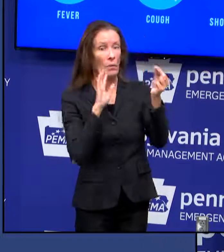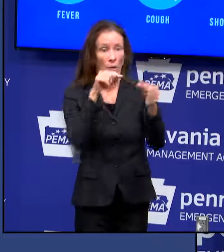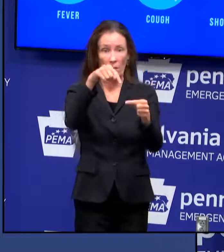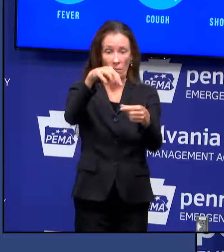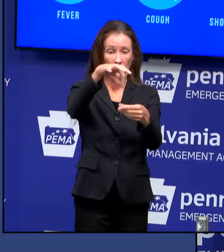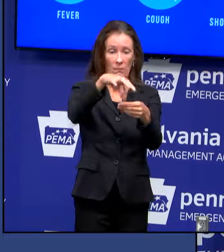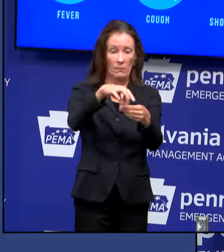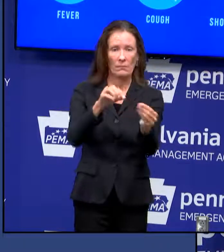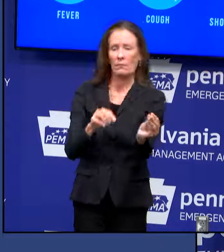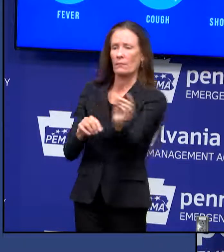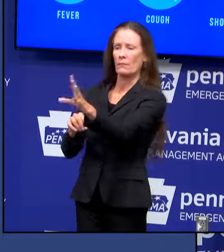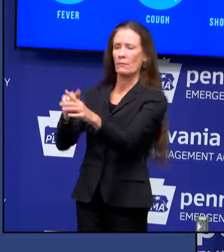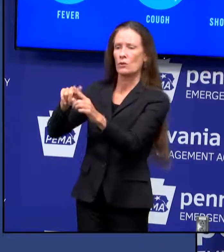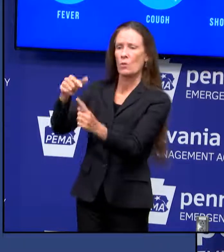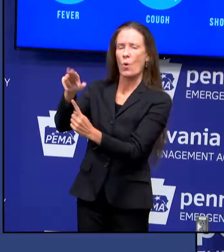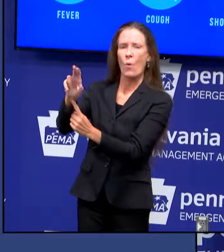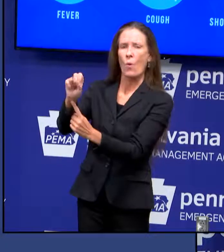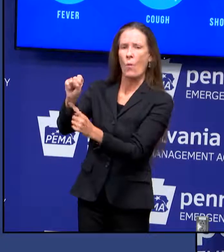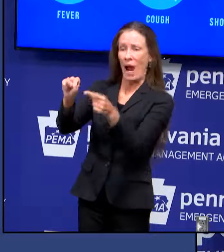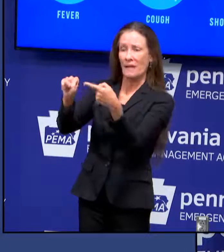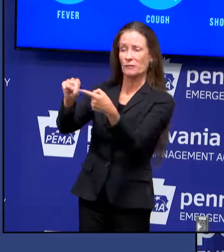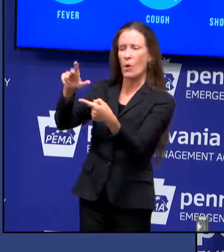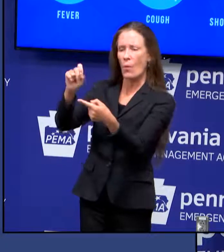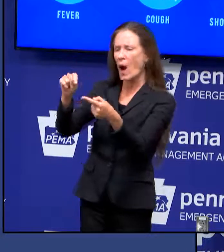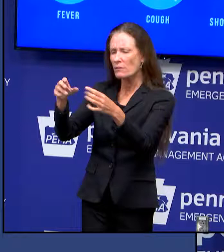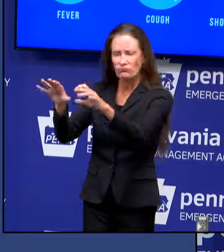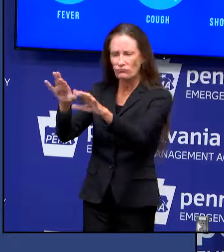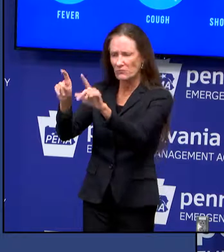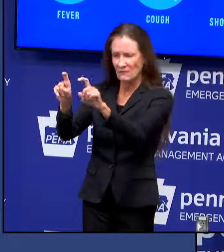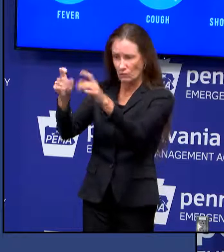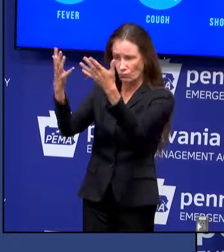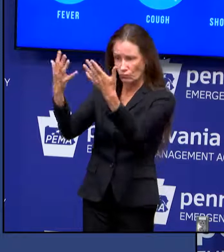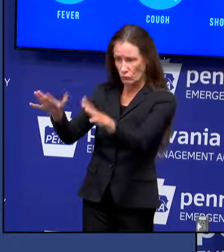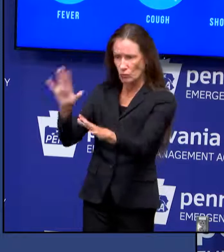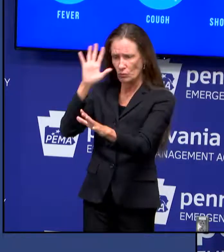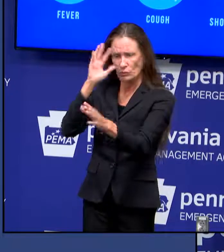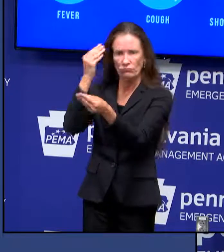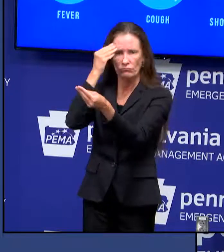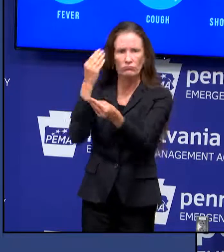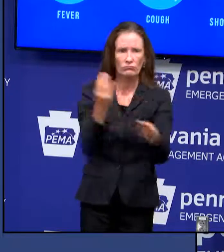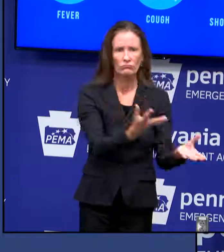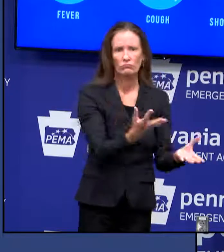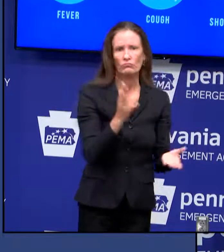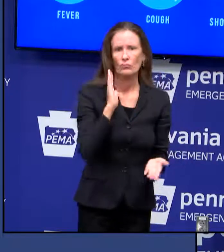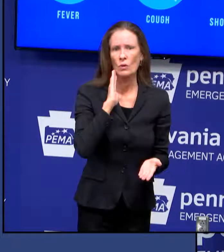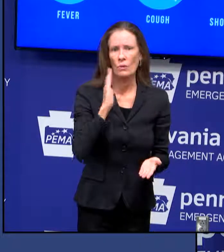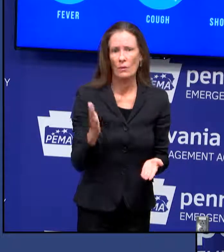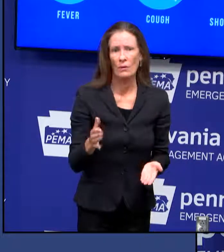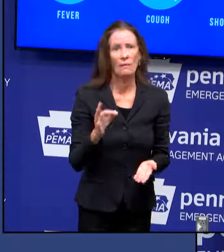been tested. For those who want to be tested, it's